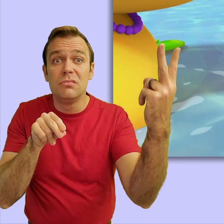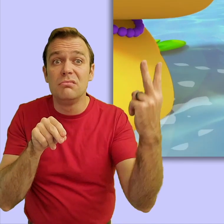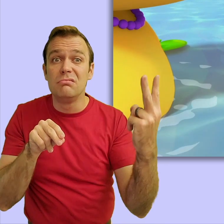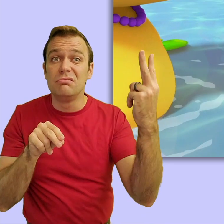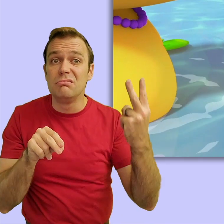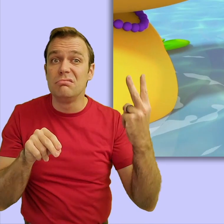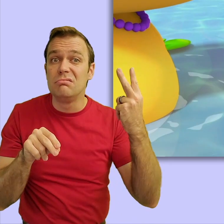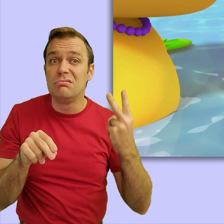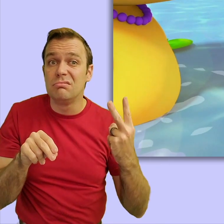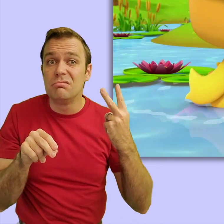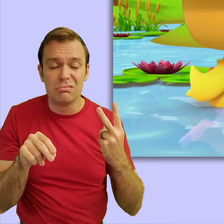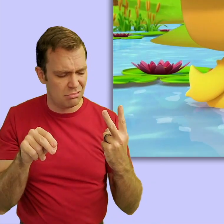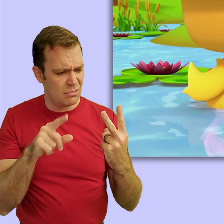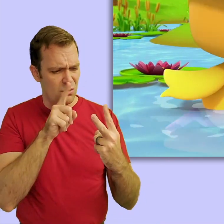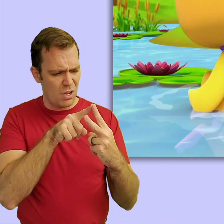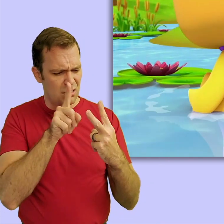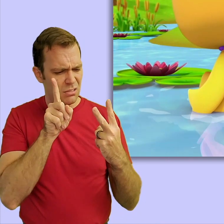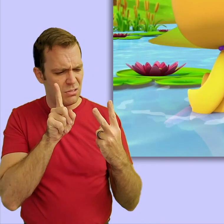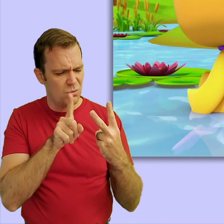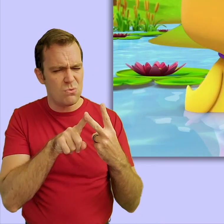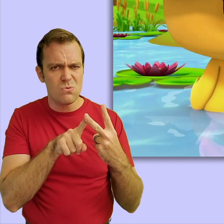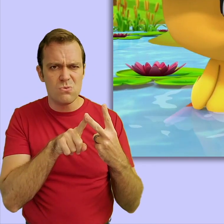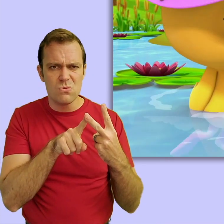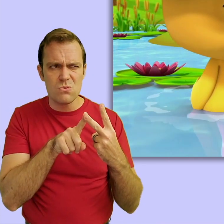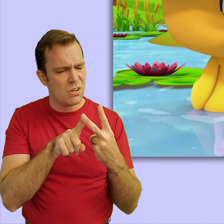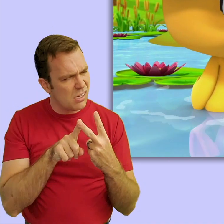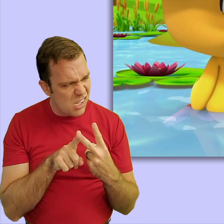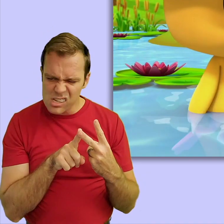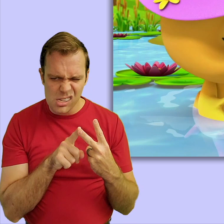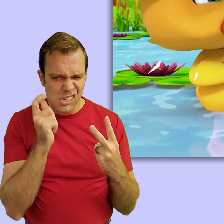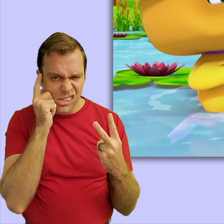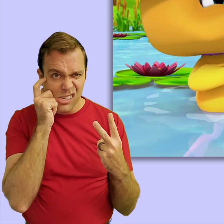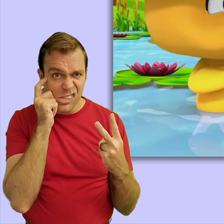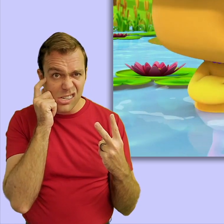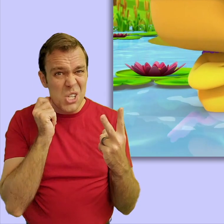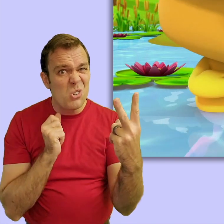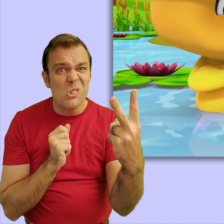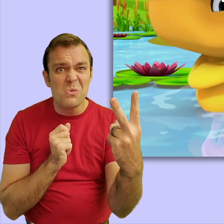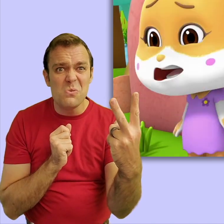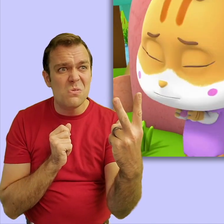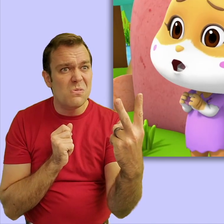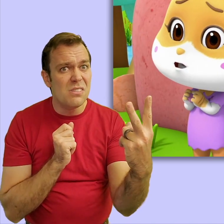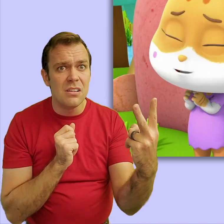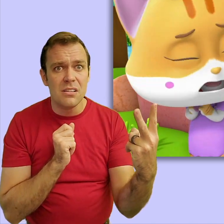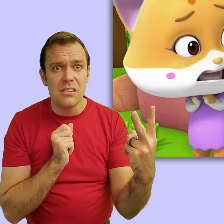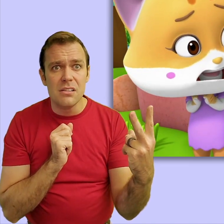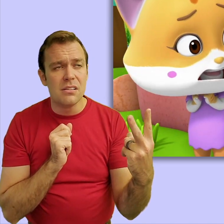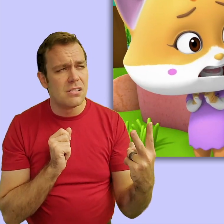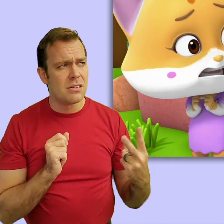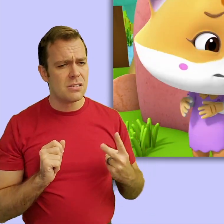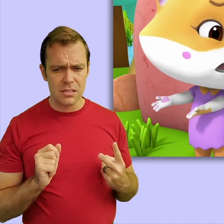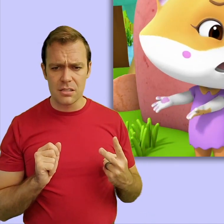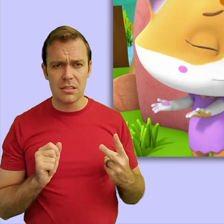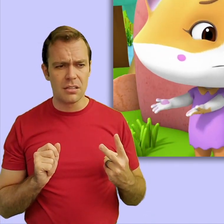two little ducks came back. One, two? Huh? Just two?